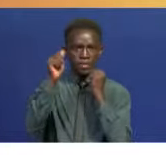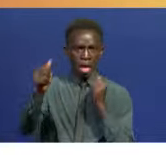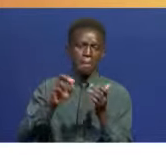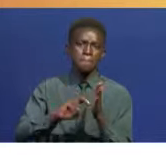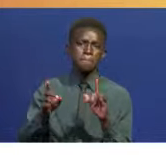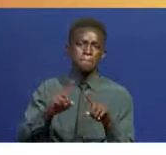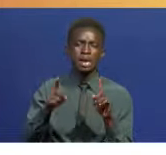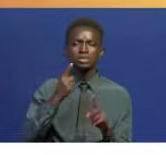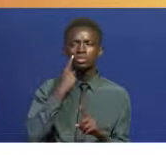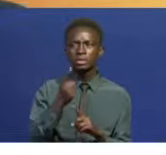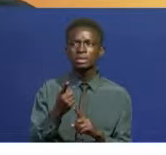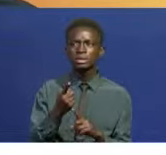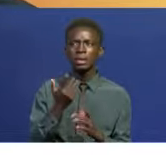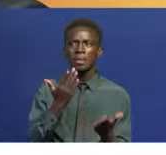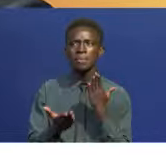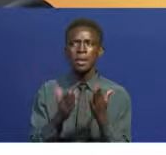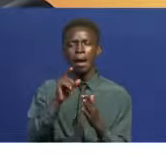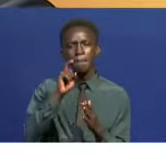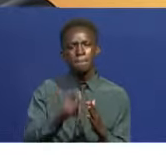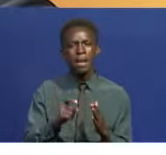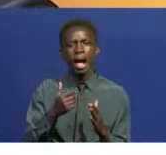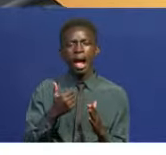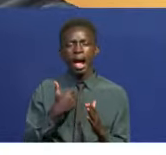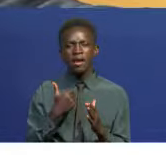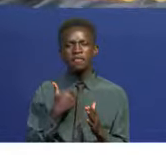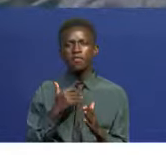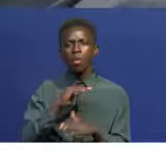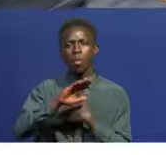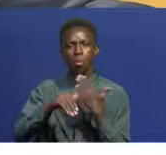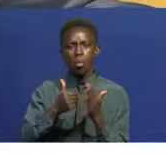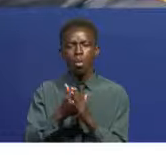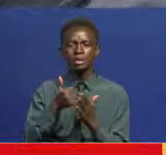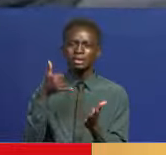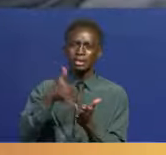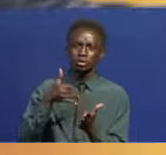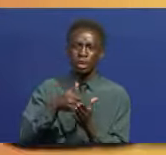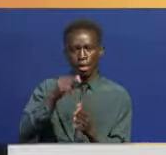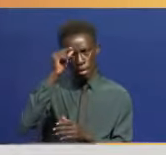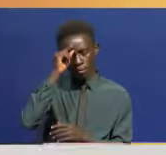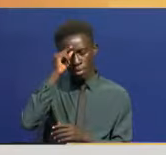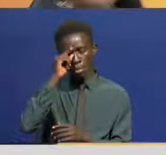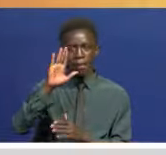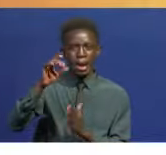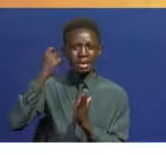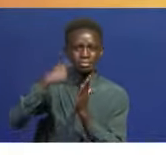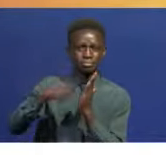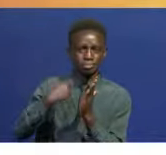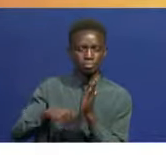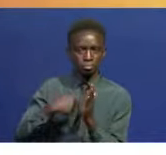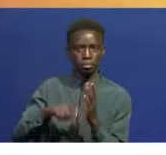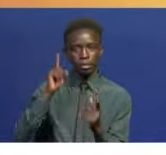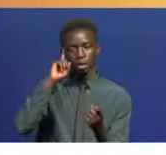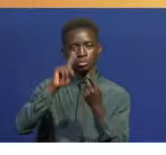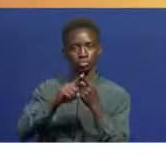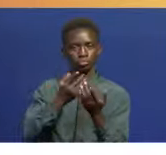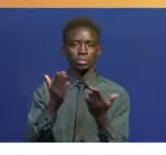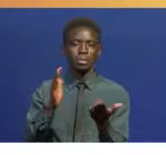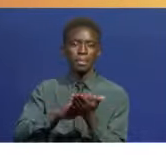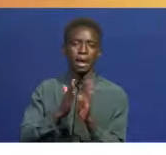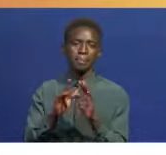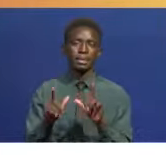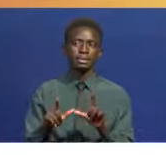minimum threshold, including the government statutory deductions for you to be